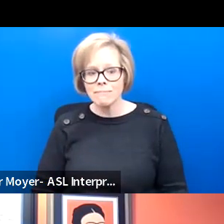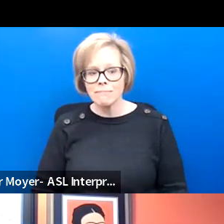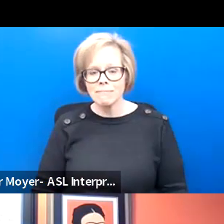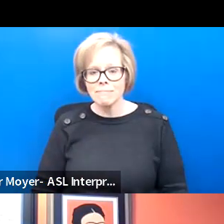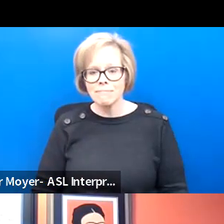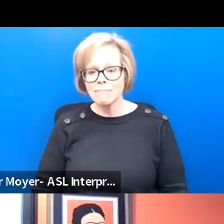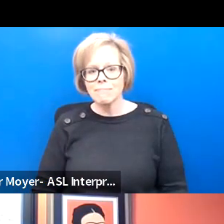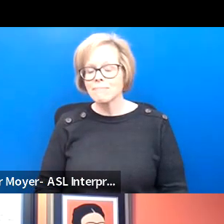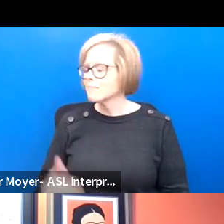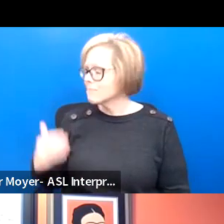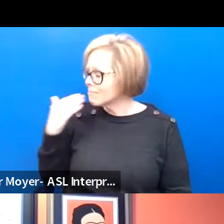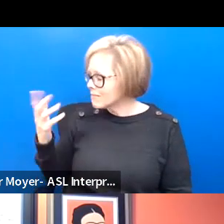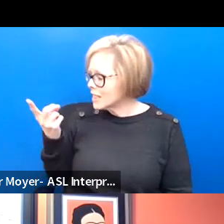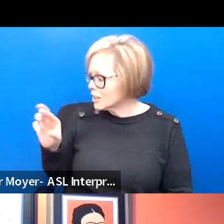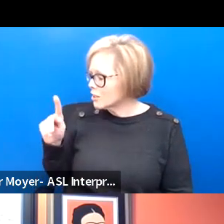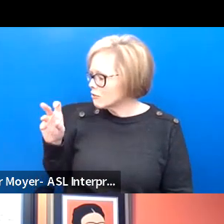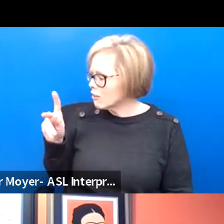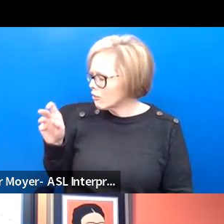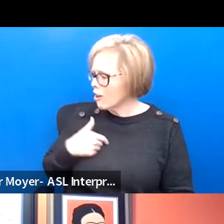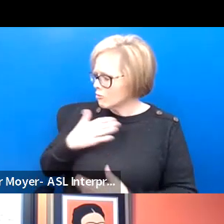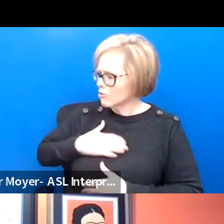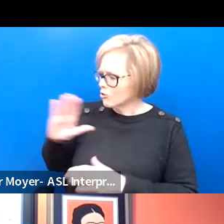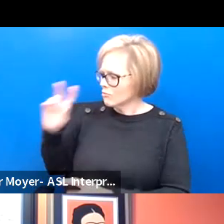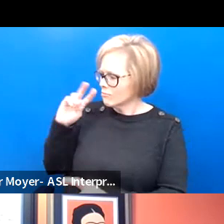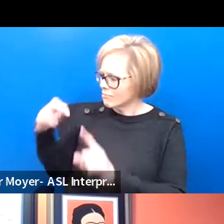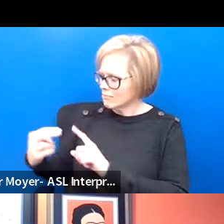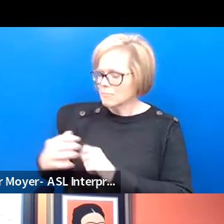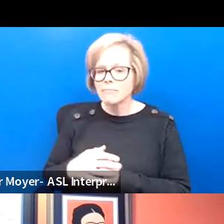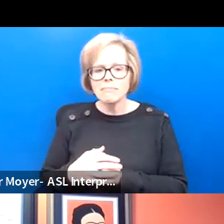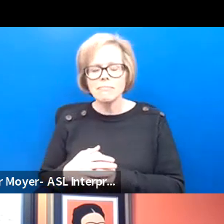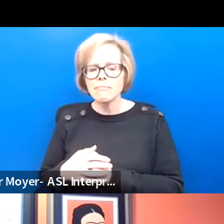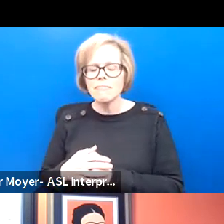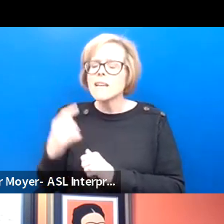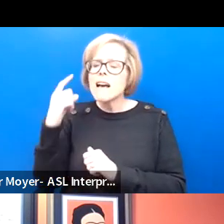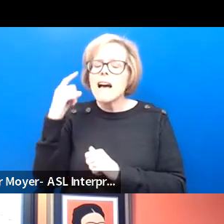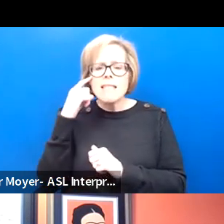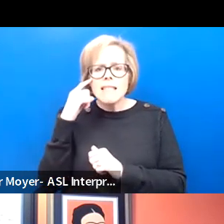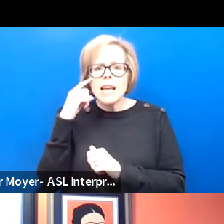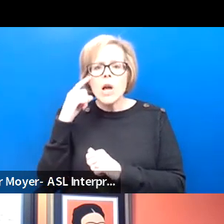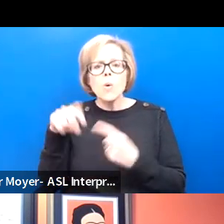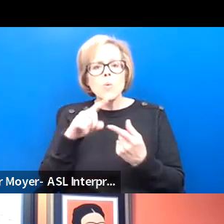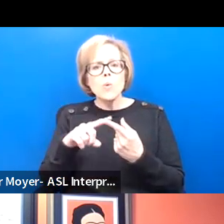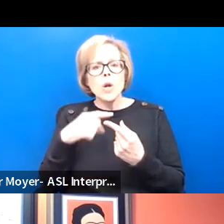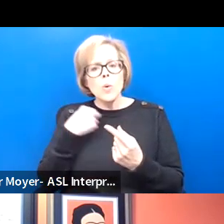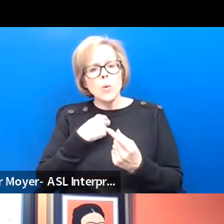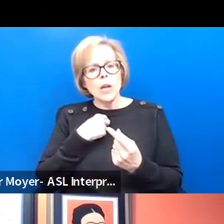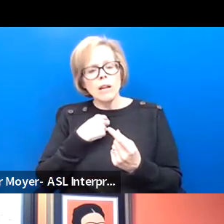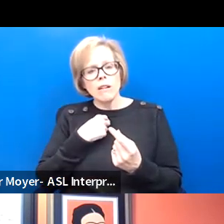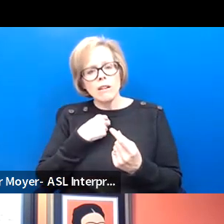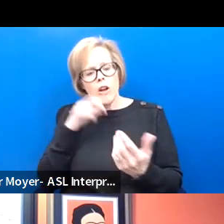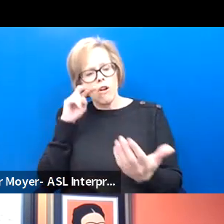Thanks, Dr. Tucker. I really appreciate that perspective. I think when we look at the